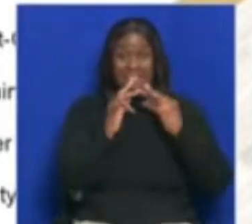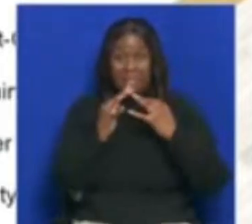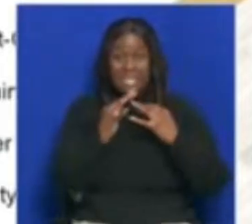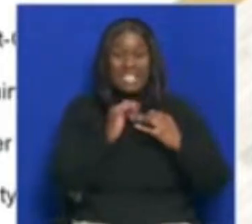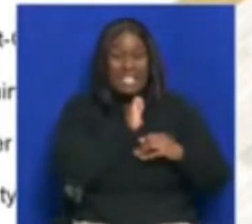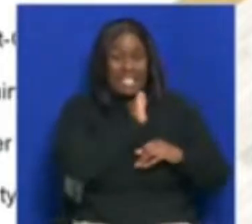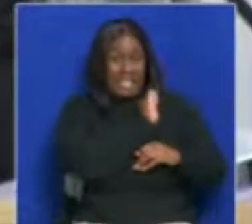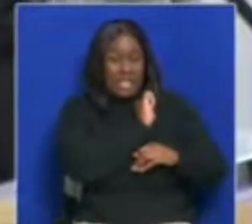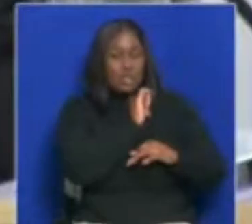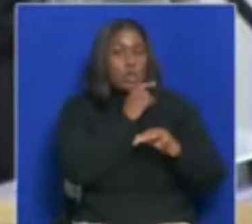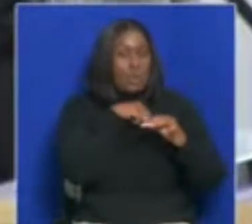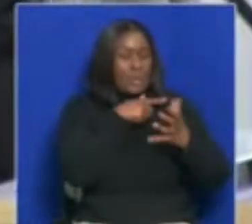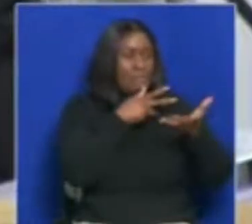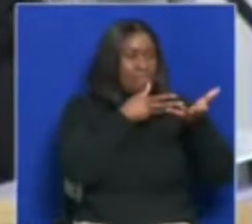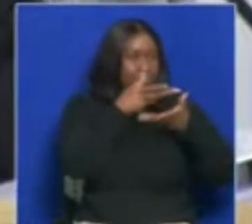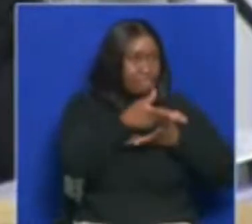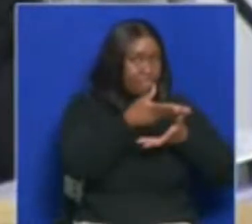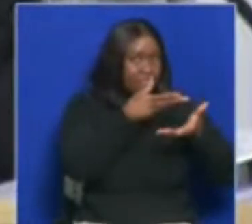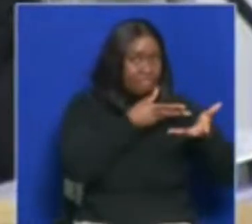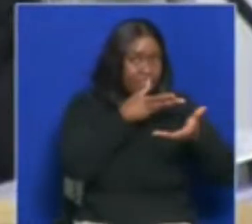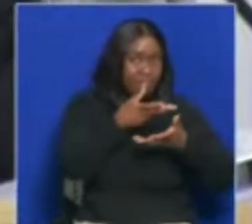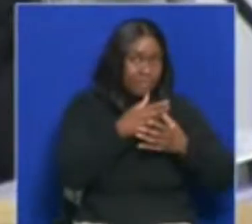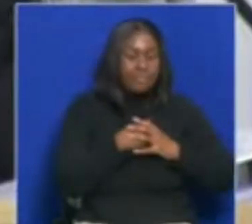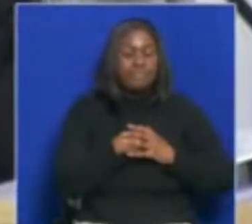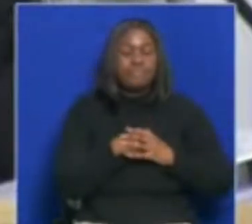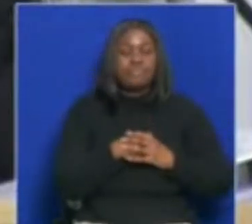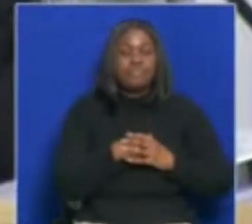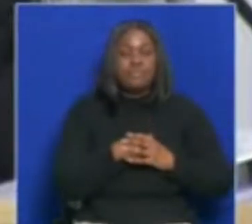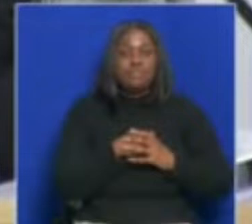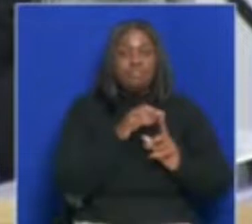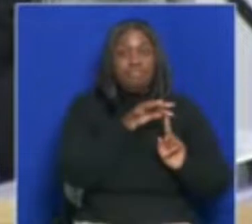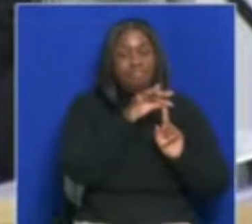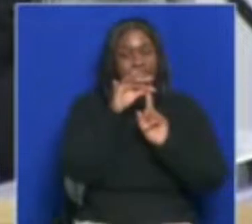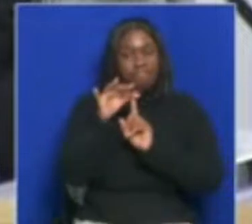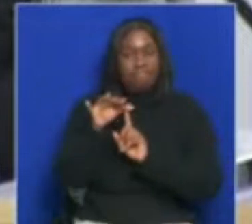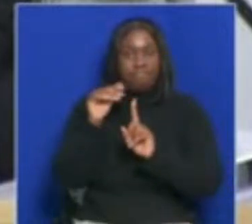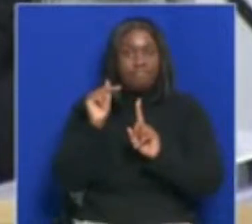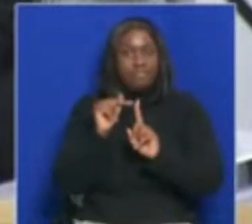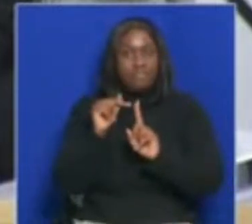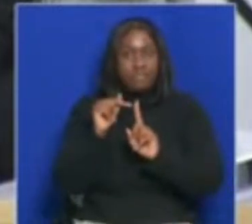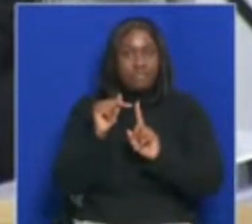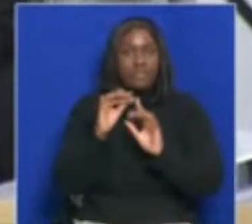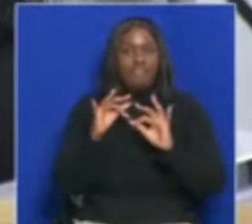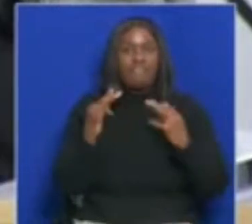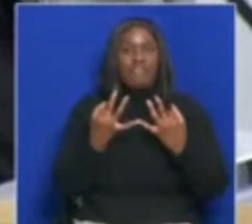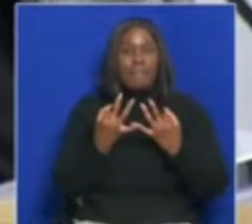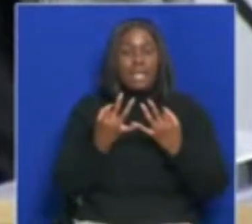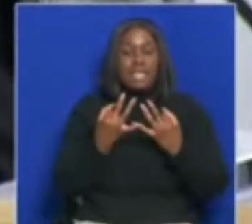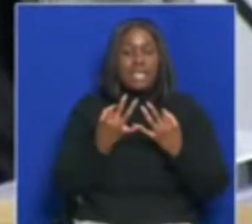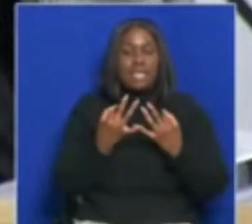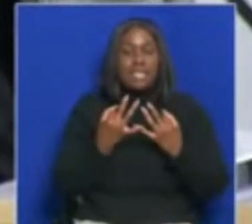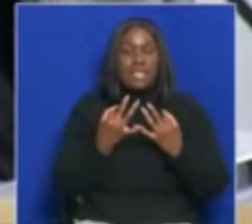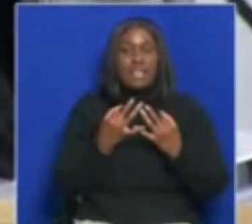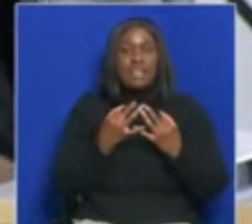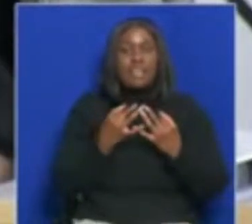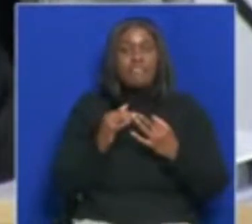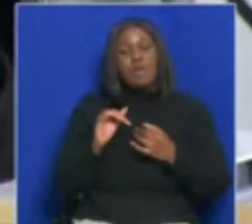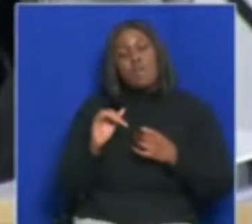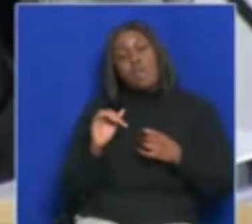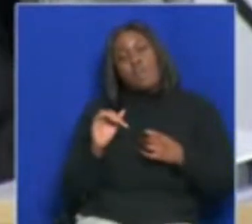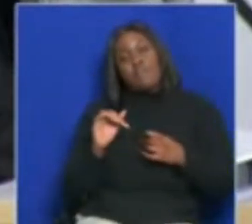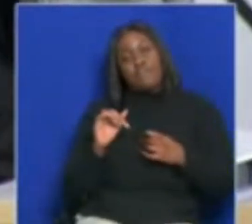and more especially the family members of Bevan